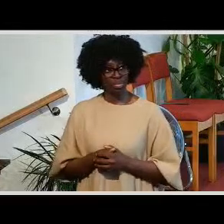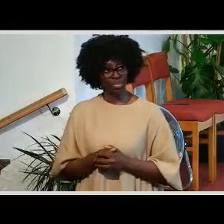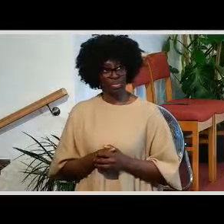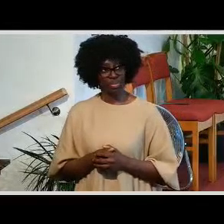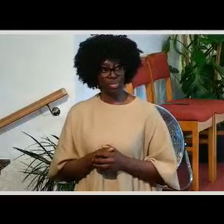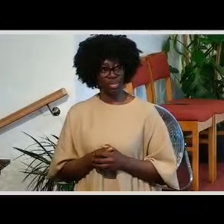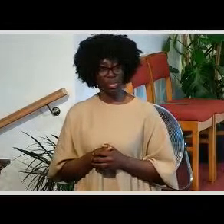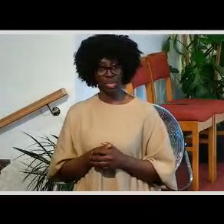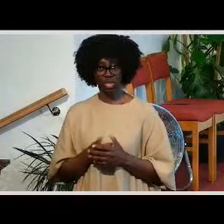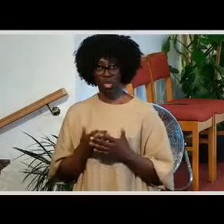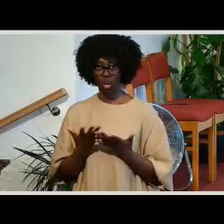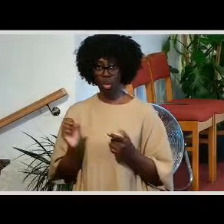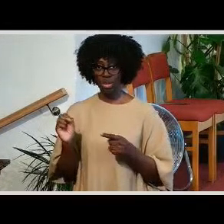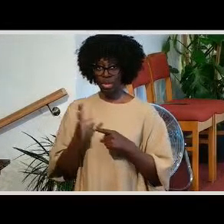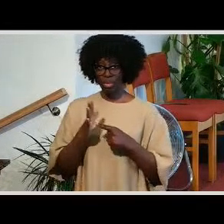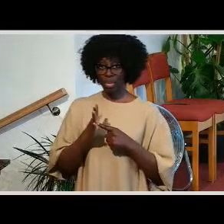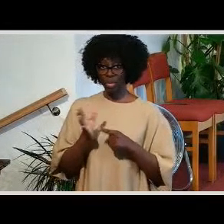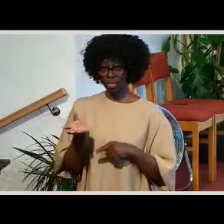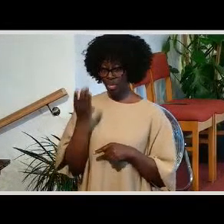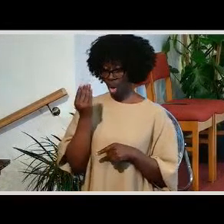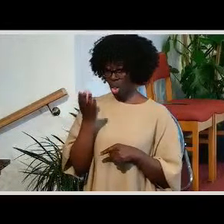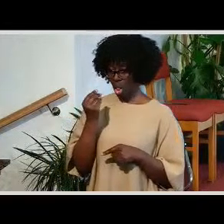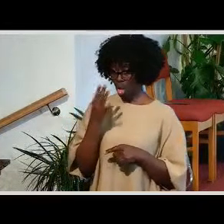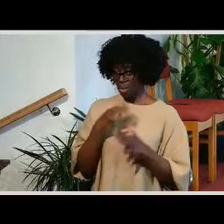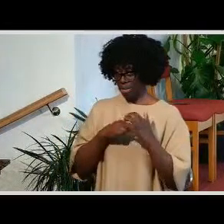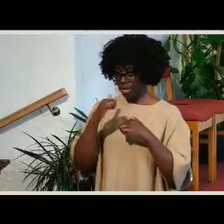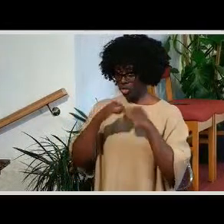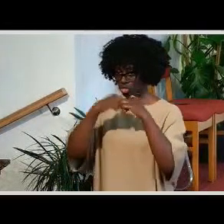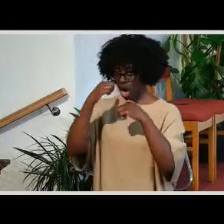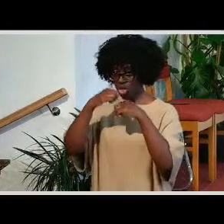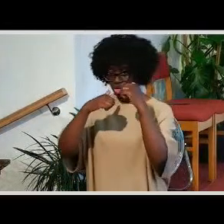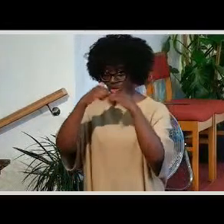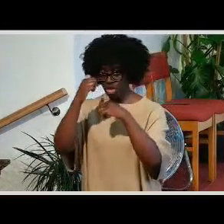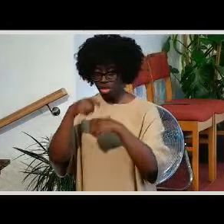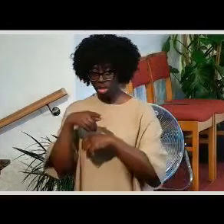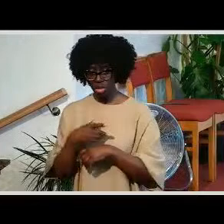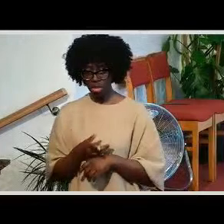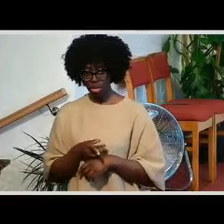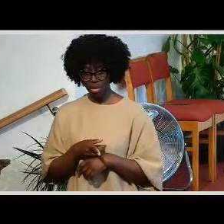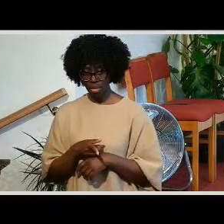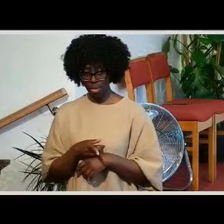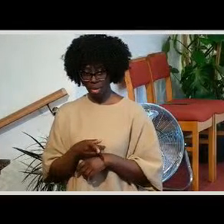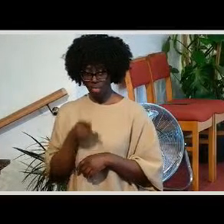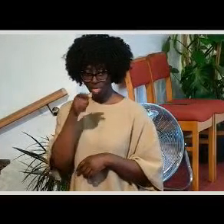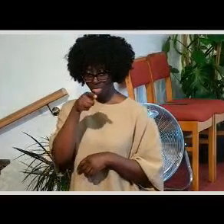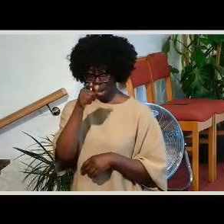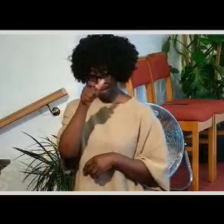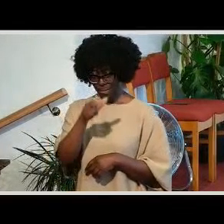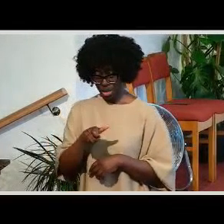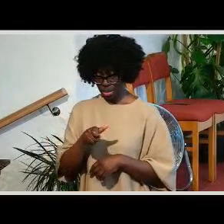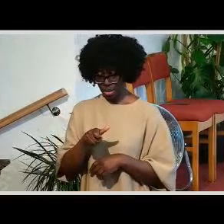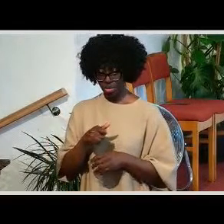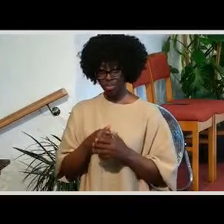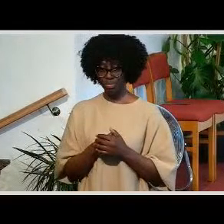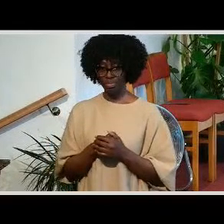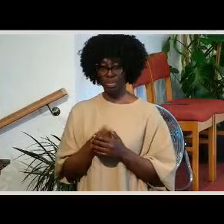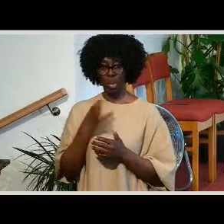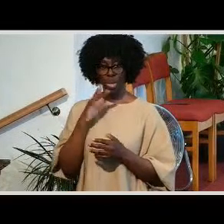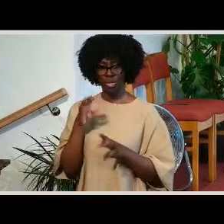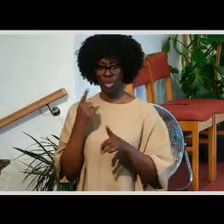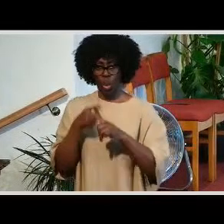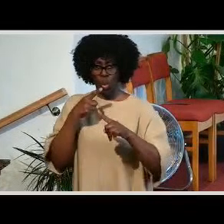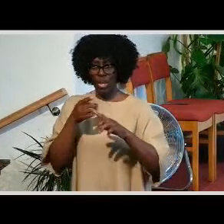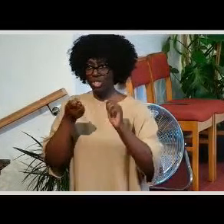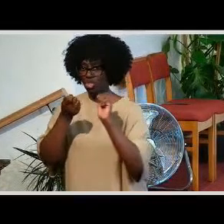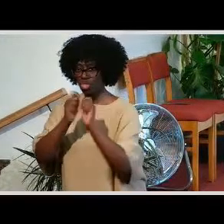those structures that they can recognize and work with. Sudden changes are not good